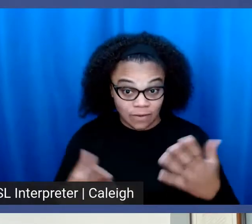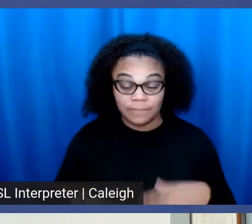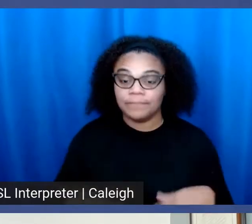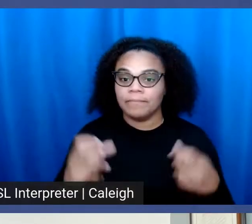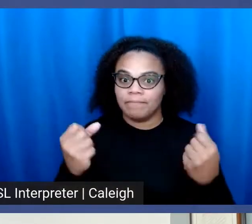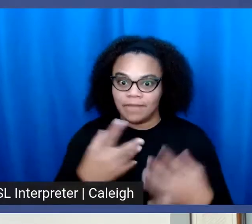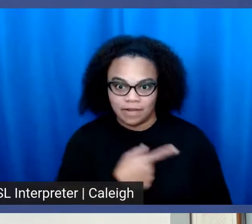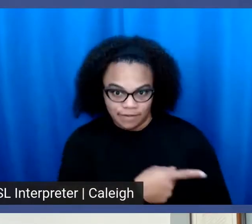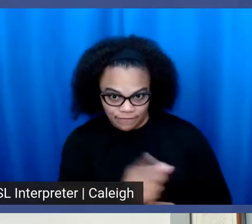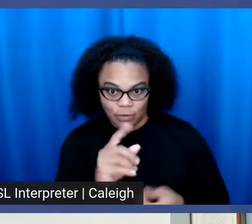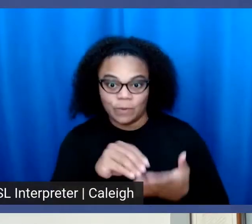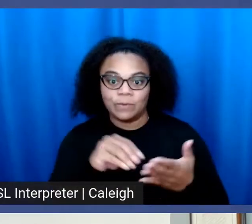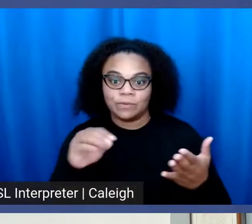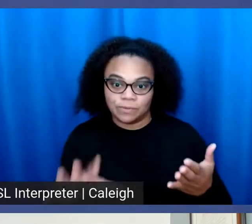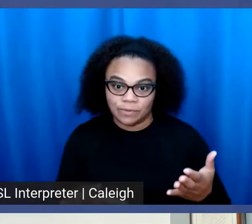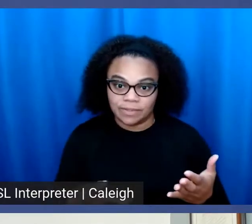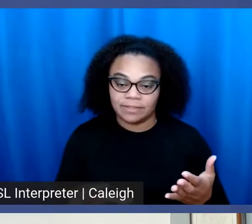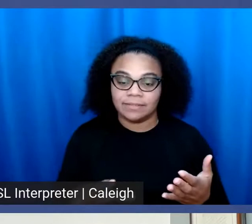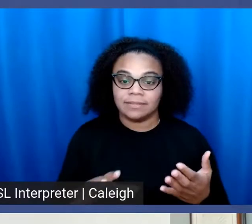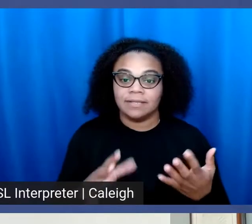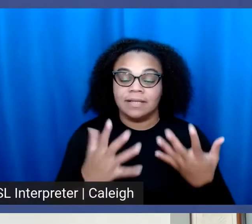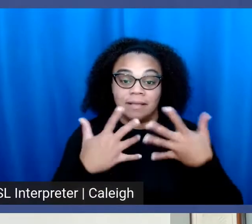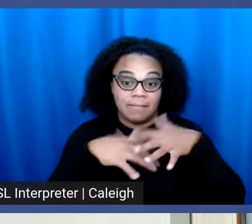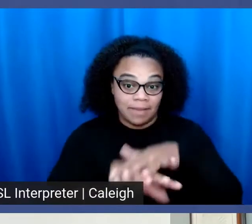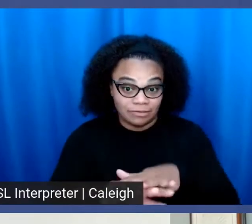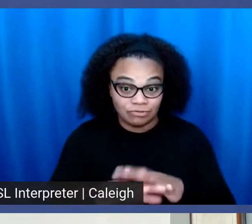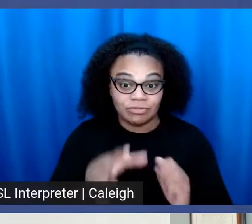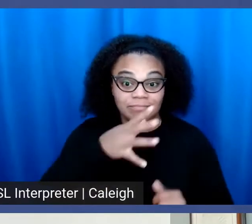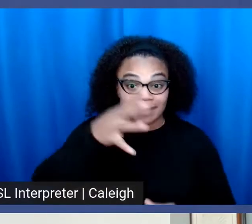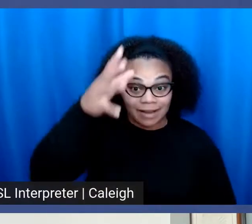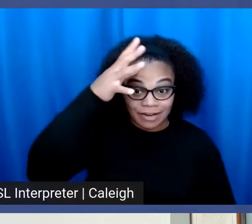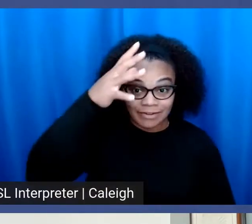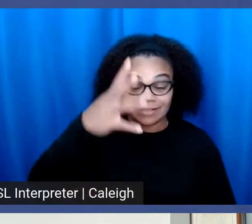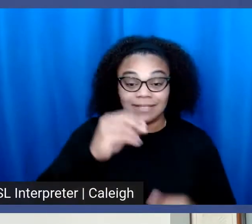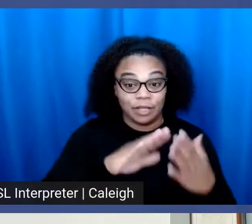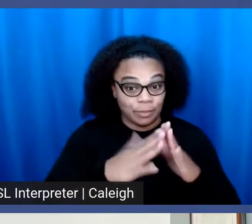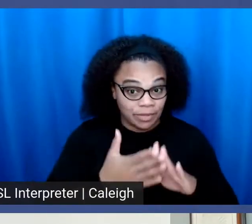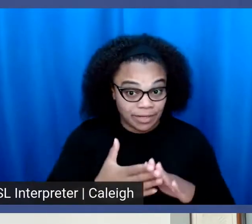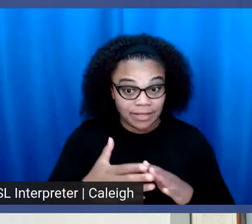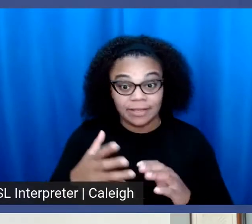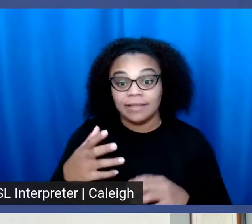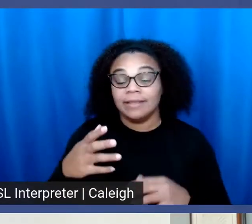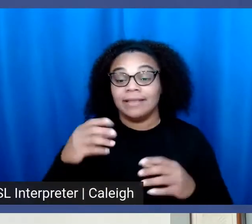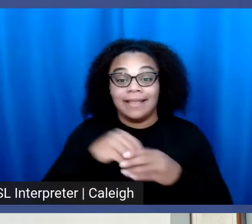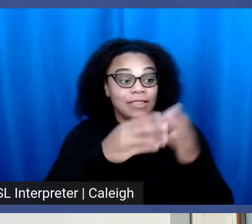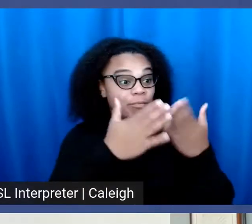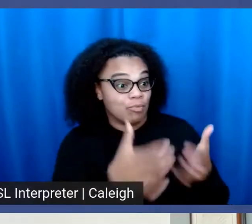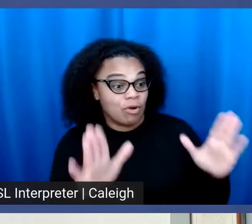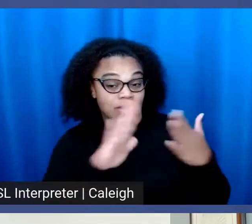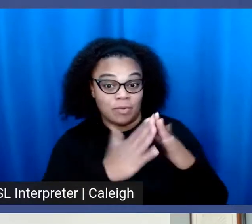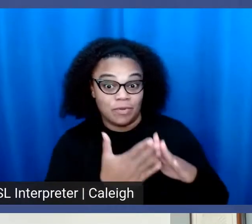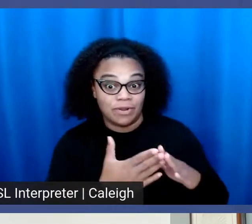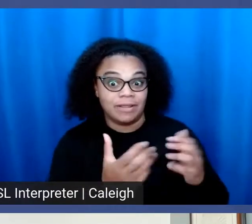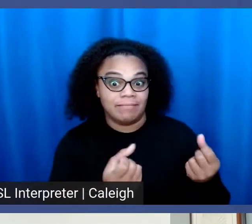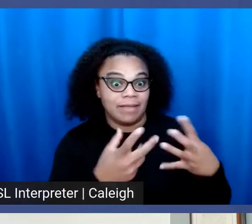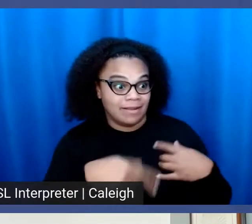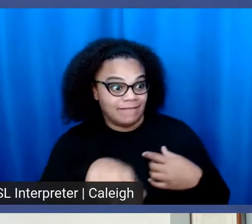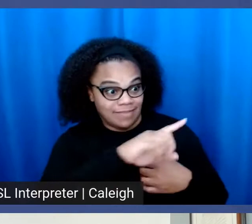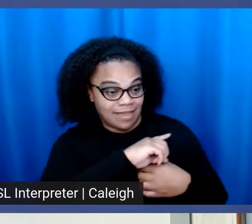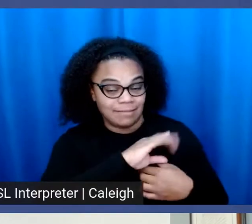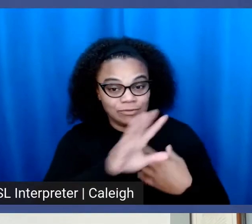of our students, mainstream parents in the community and mainstream members of the broader community have risen up to